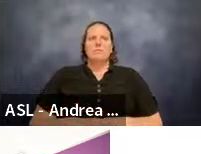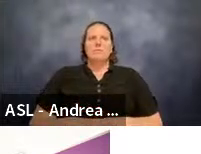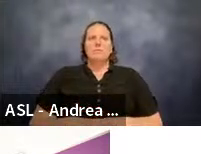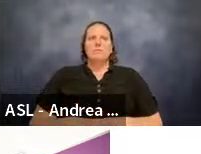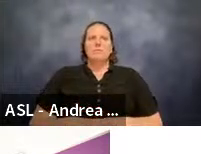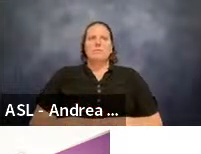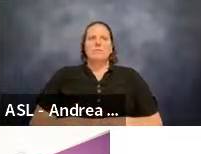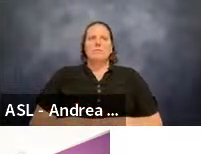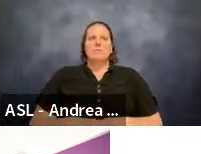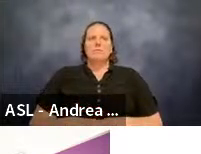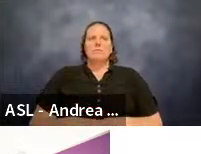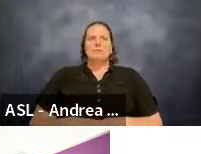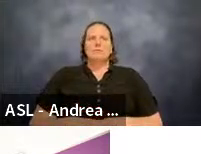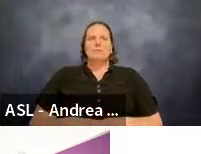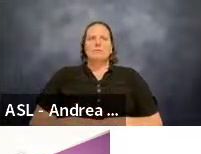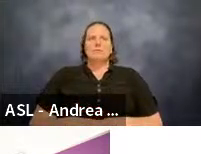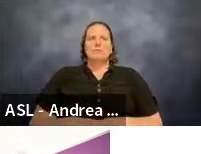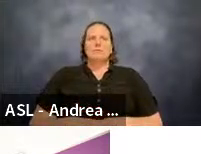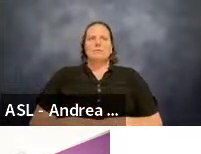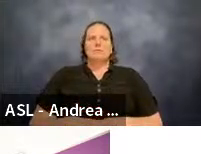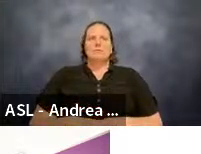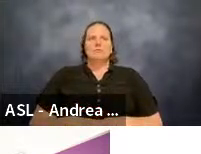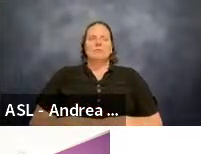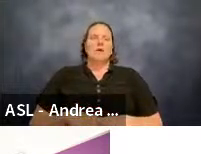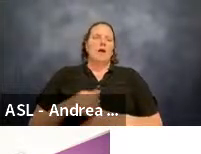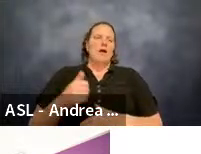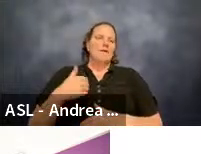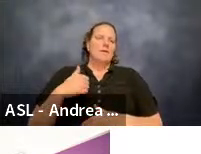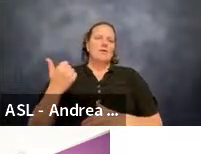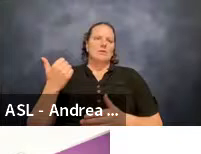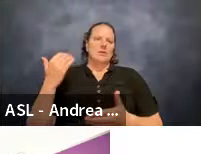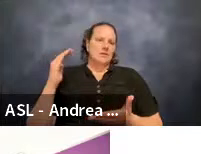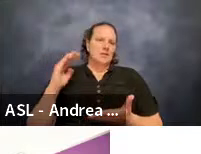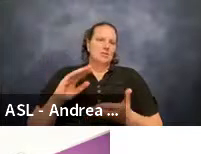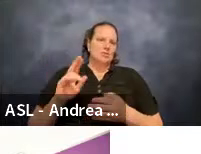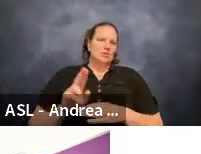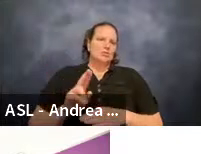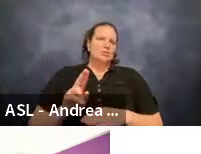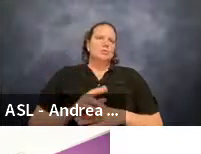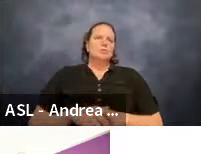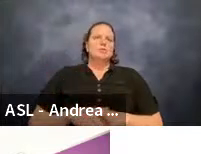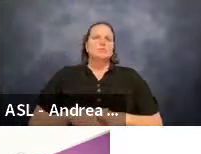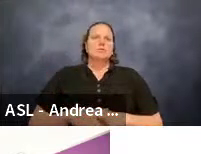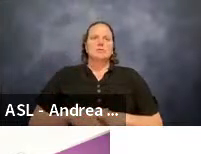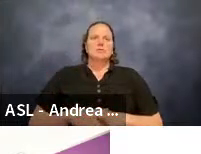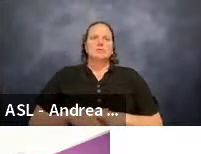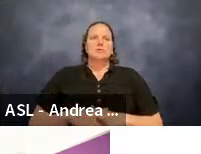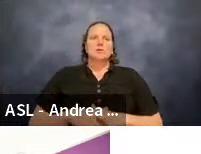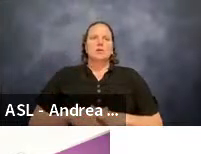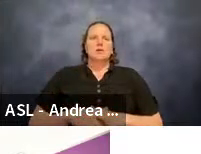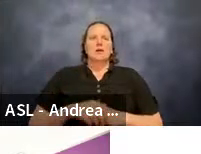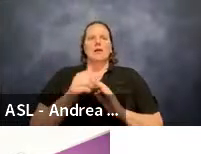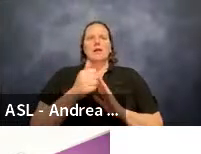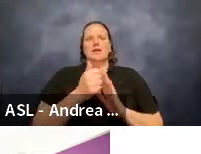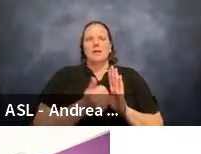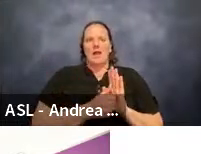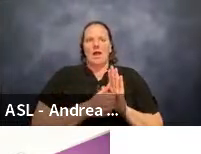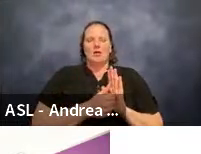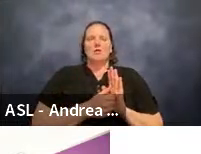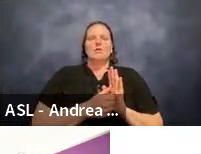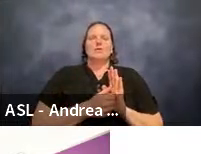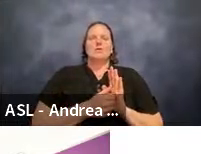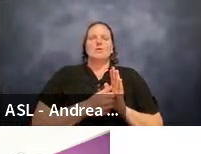There's some other more lesser used and certainly more obscure account options. There's an